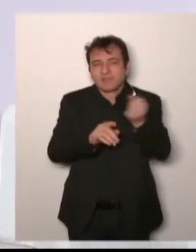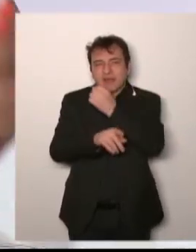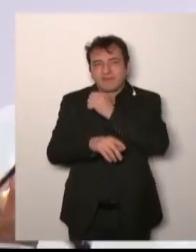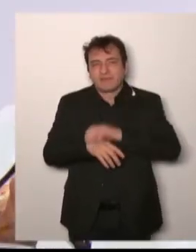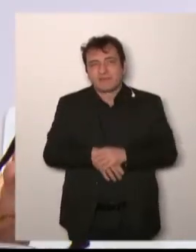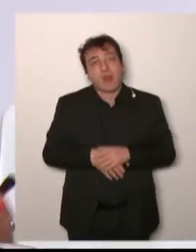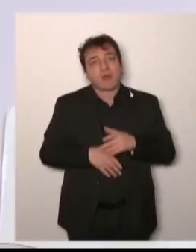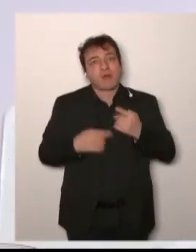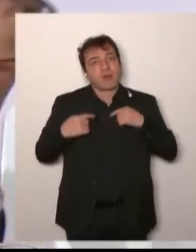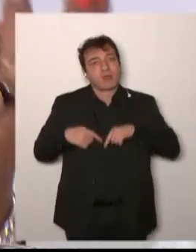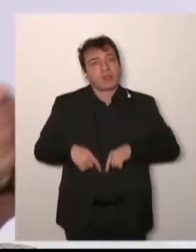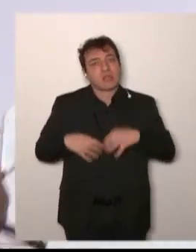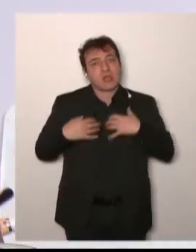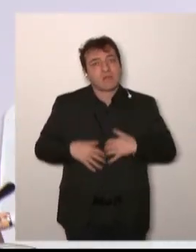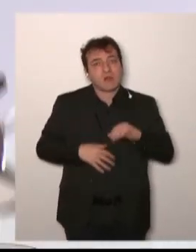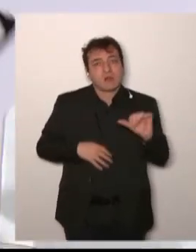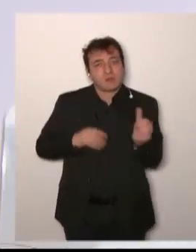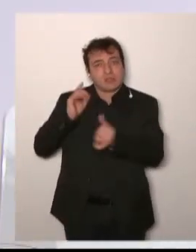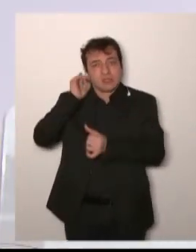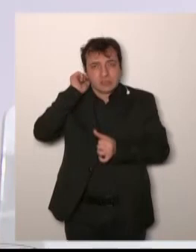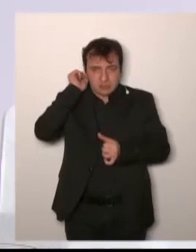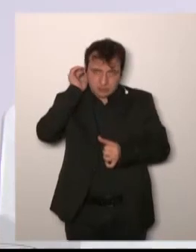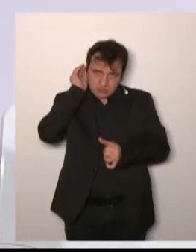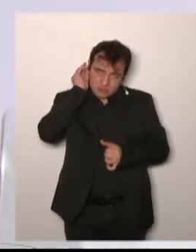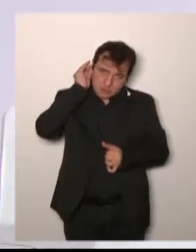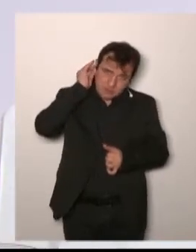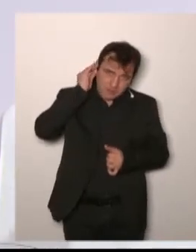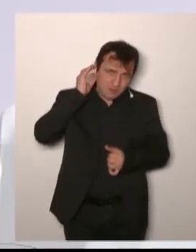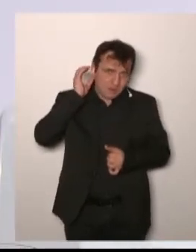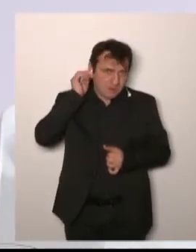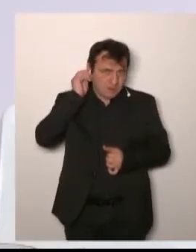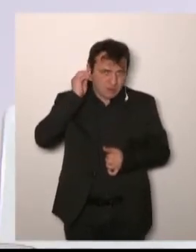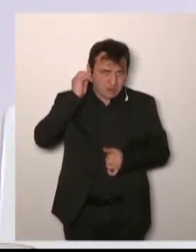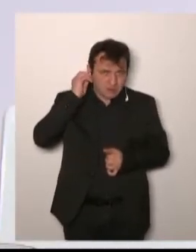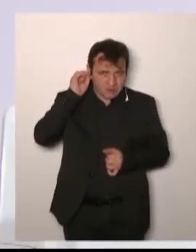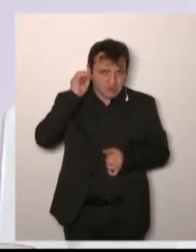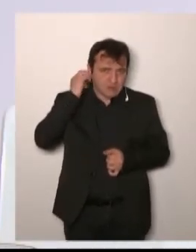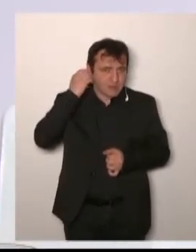clusters, doing a lot on all 5 of them, but we are saying we